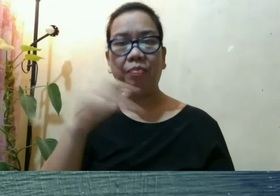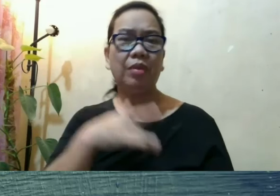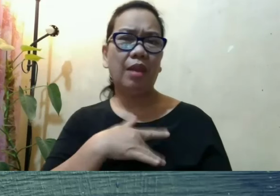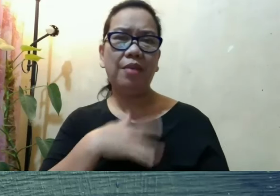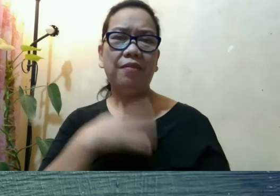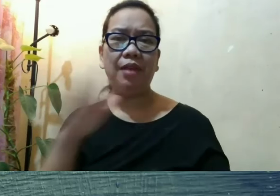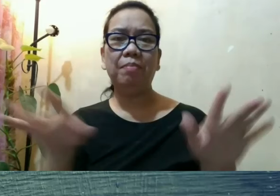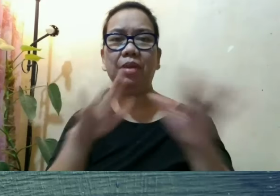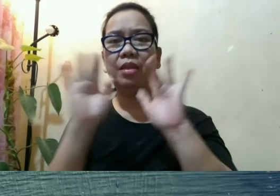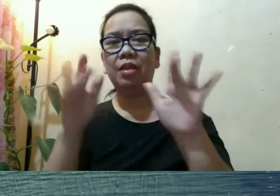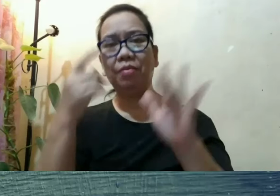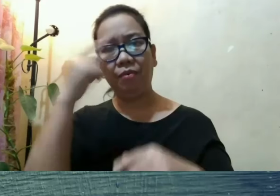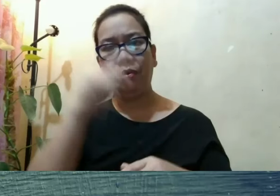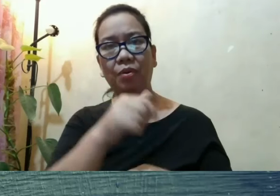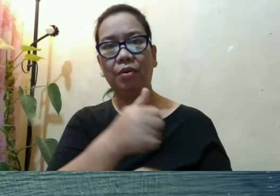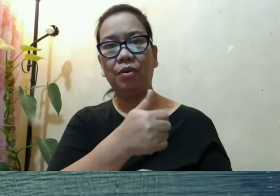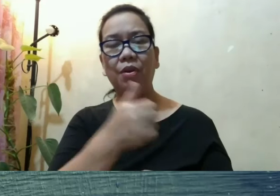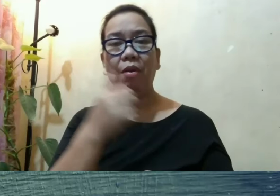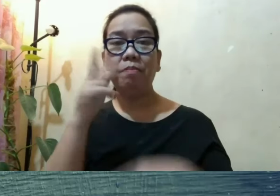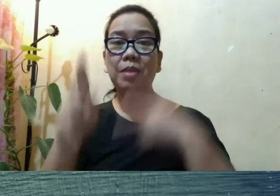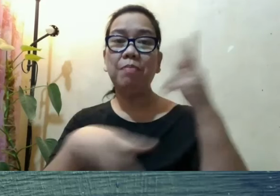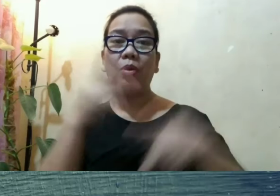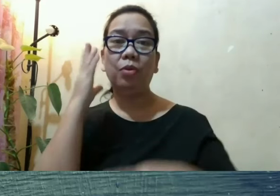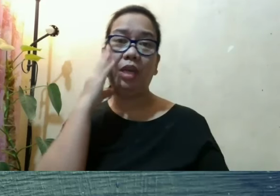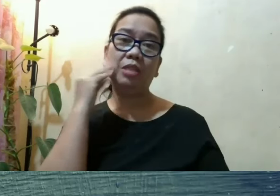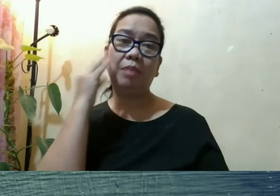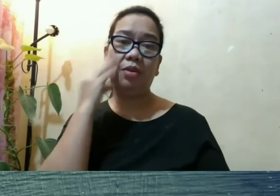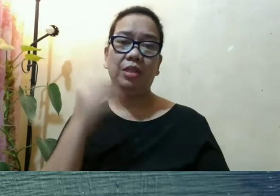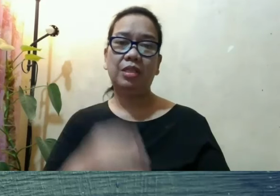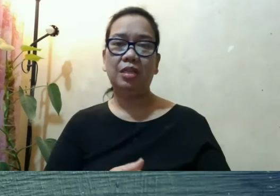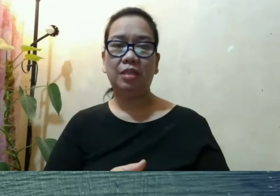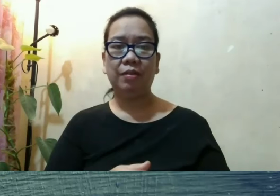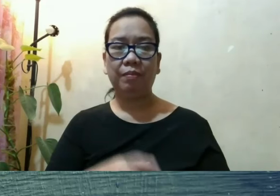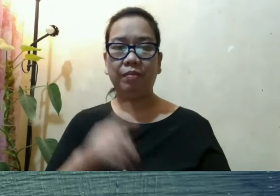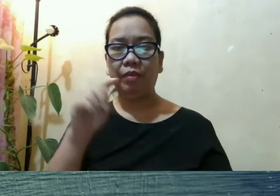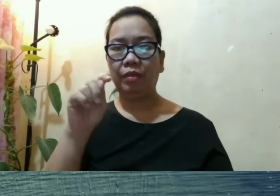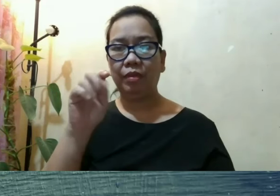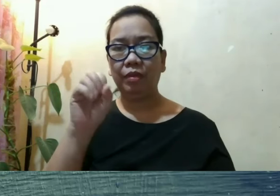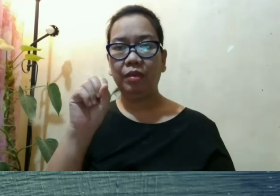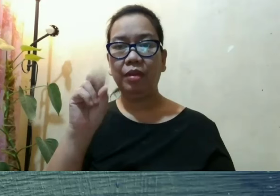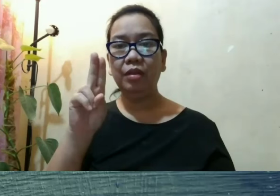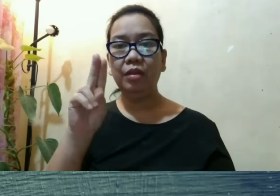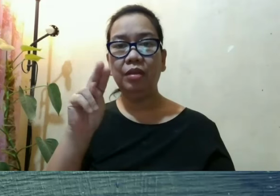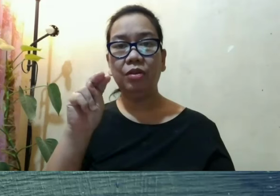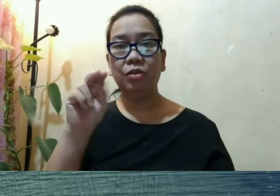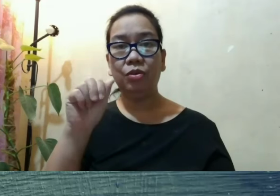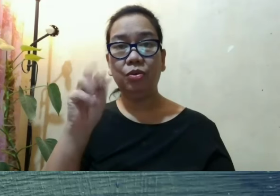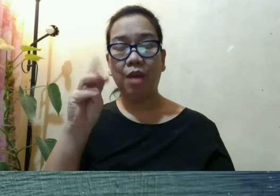tsunamis. I feel pity for people who experience this.